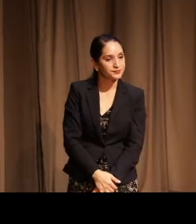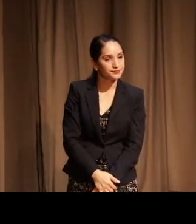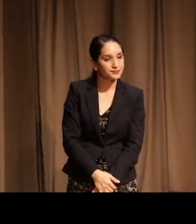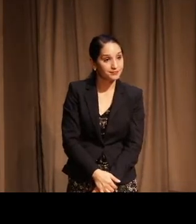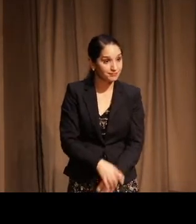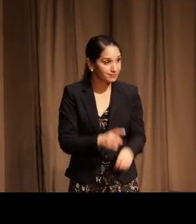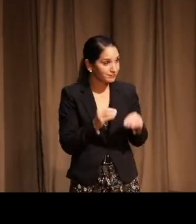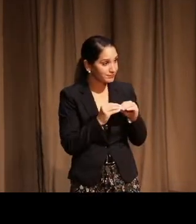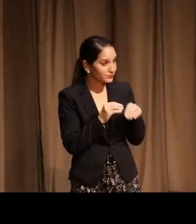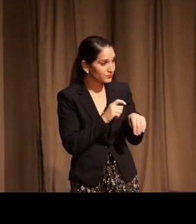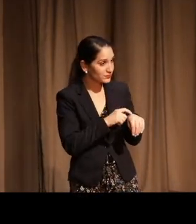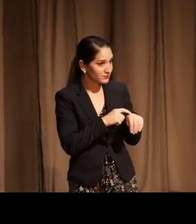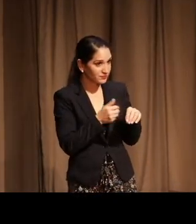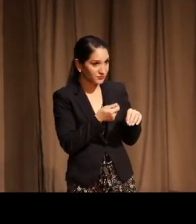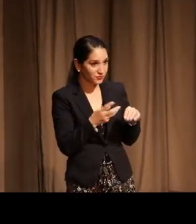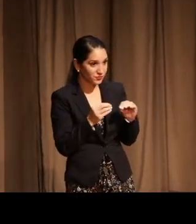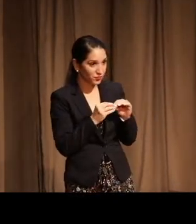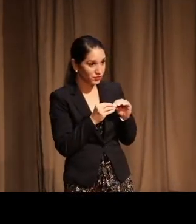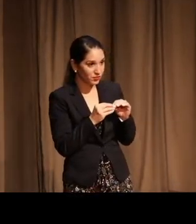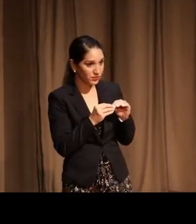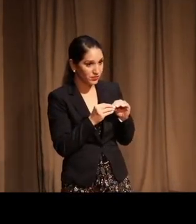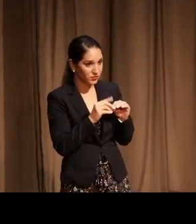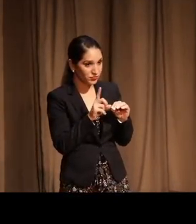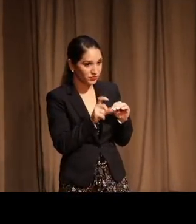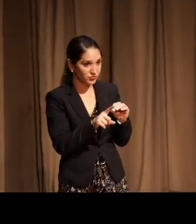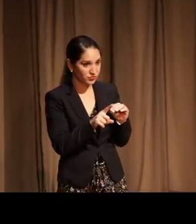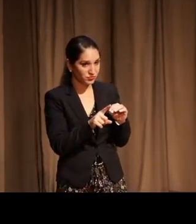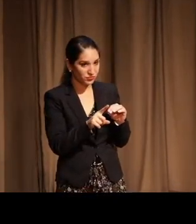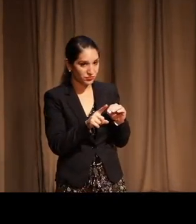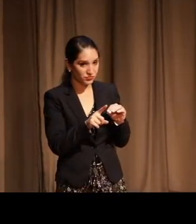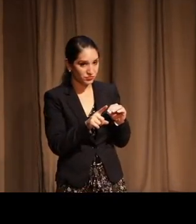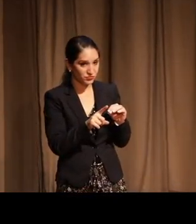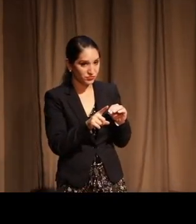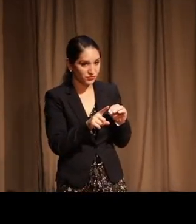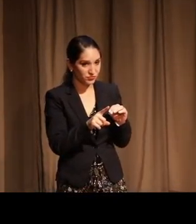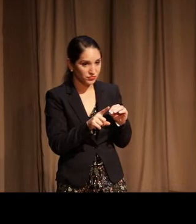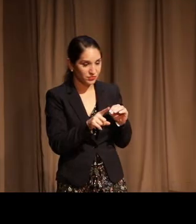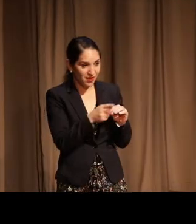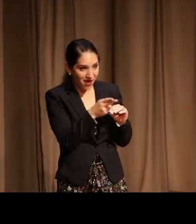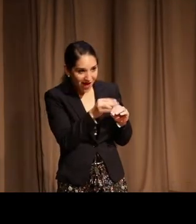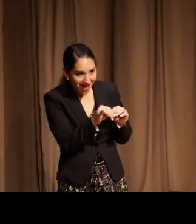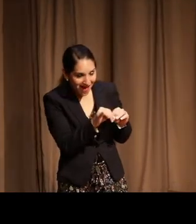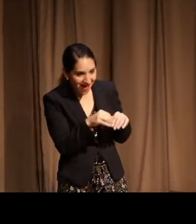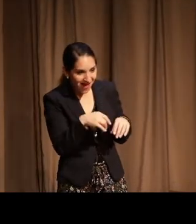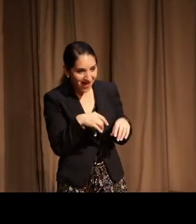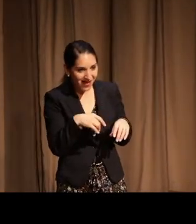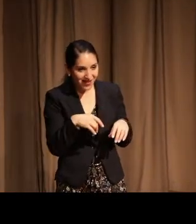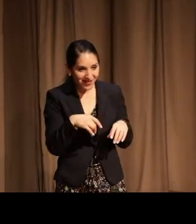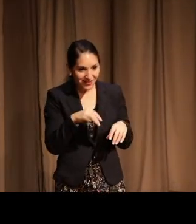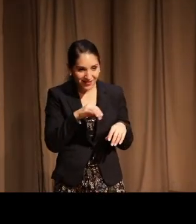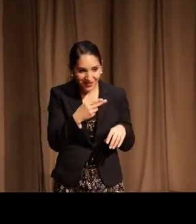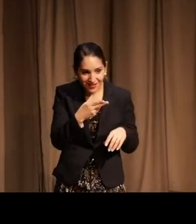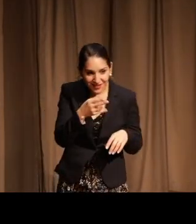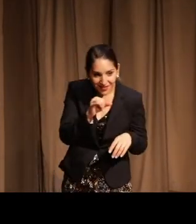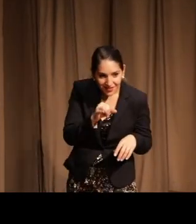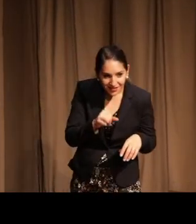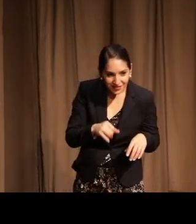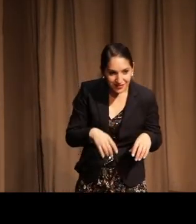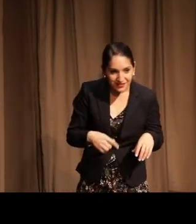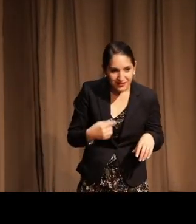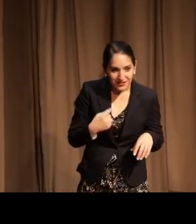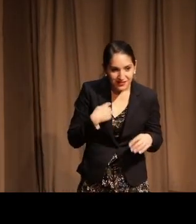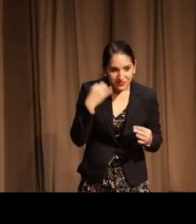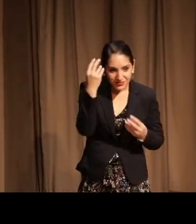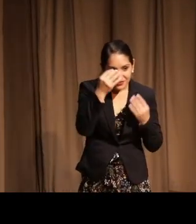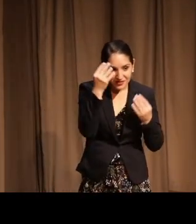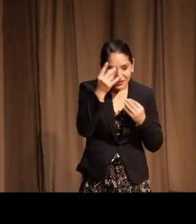questions? Yeah, okay. Linda! Yeah. So I was thinking